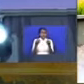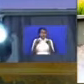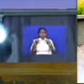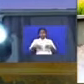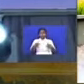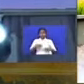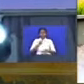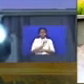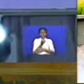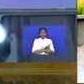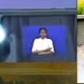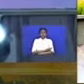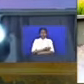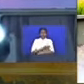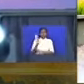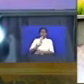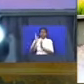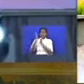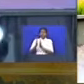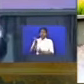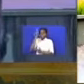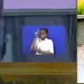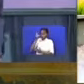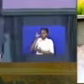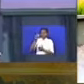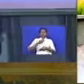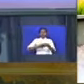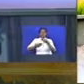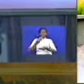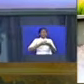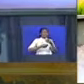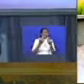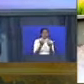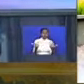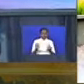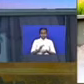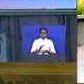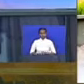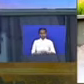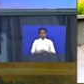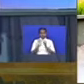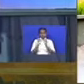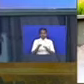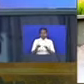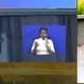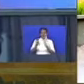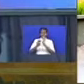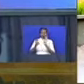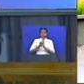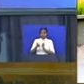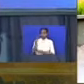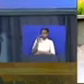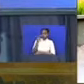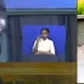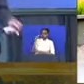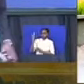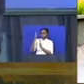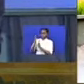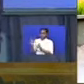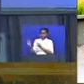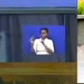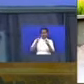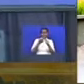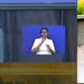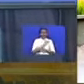commodities. When Apostle Sego has come here from Switzerland, please don't consider me foolish. Whatever